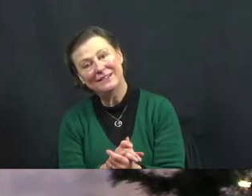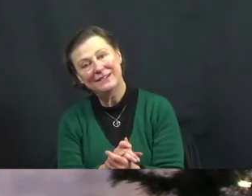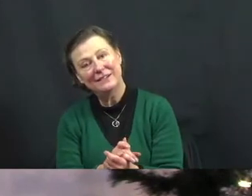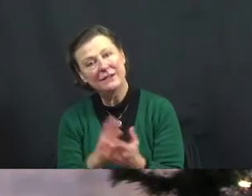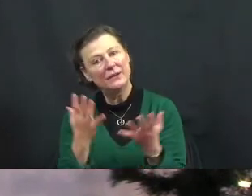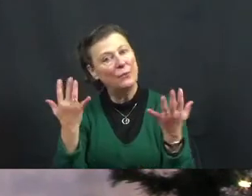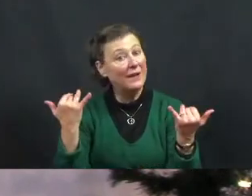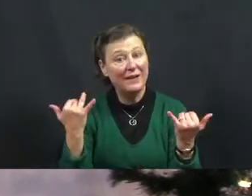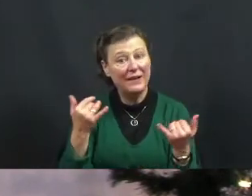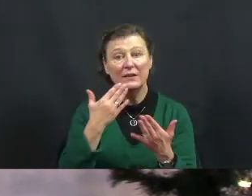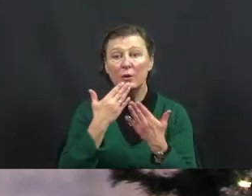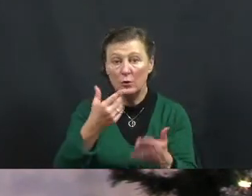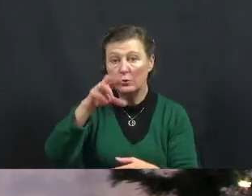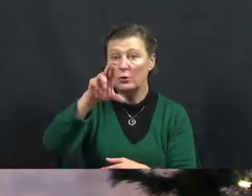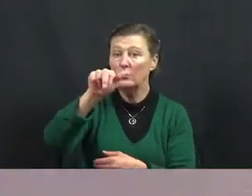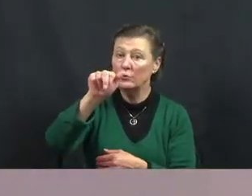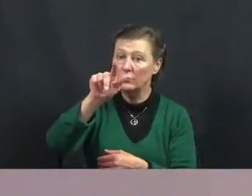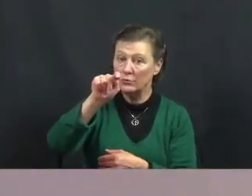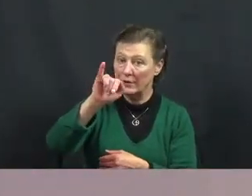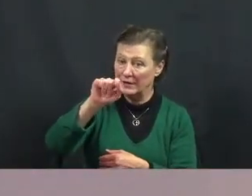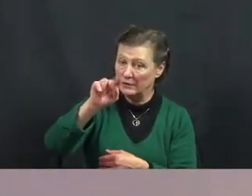because gratitude is our way.